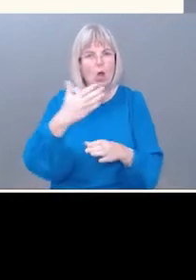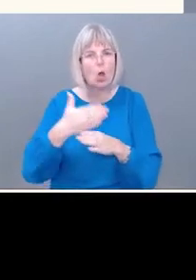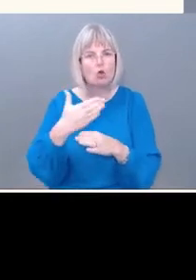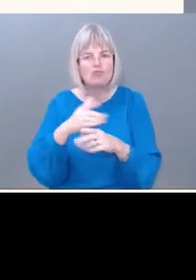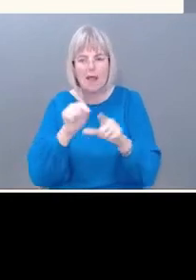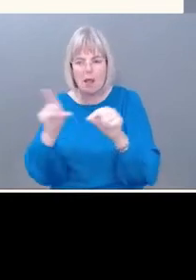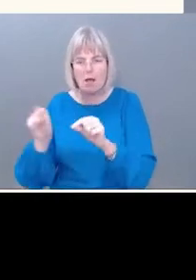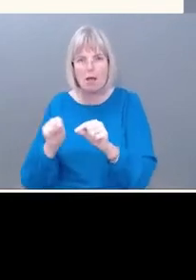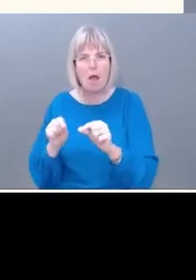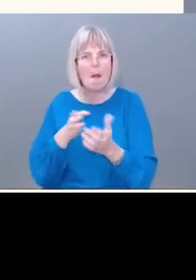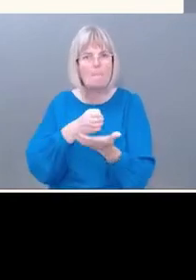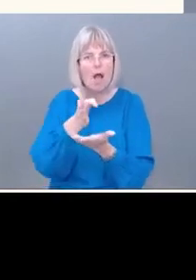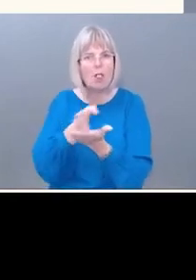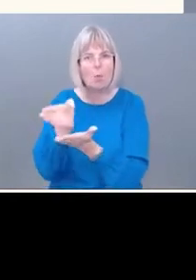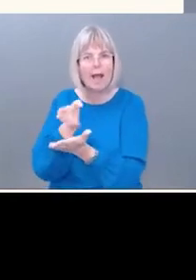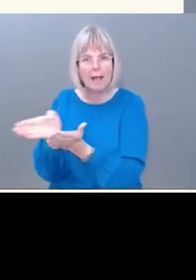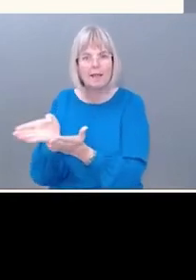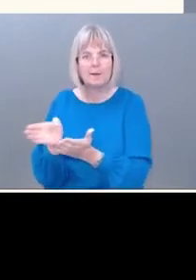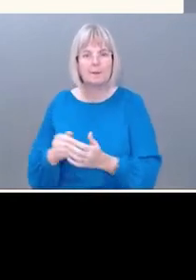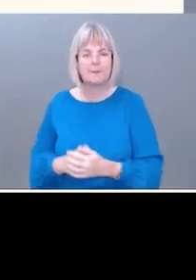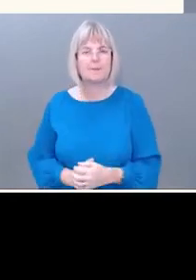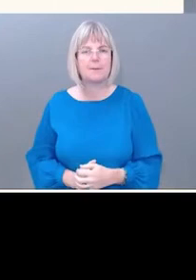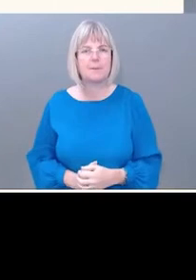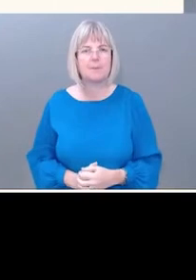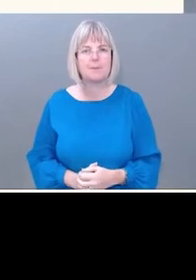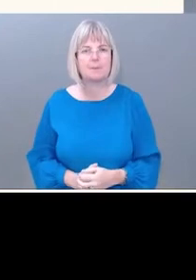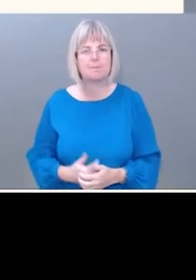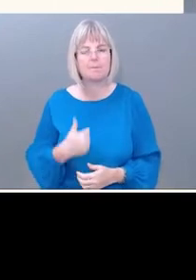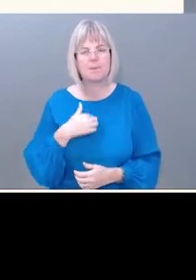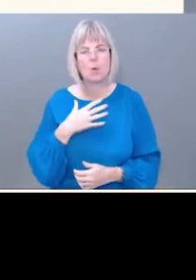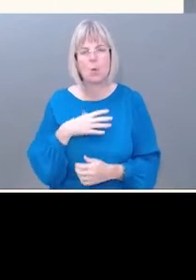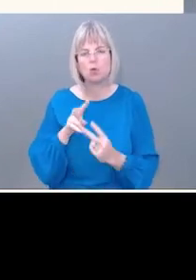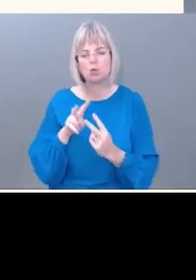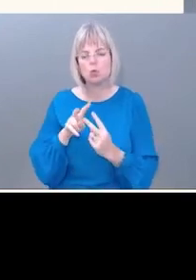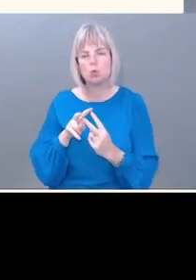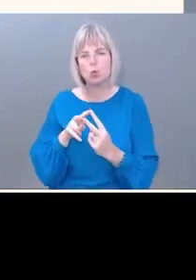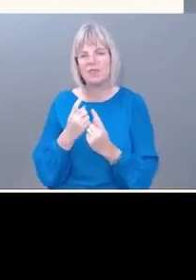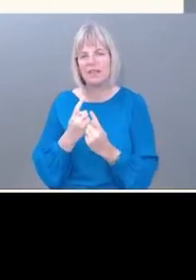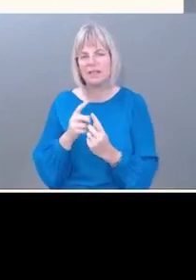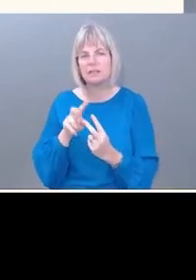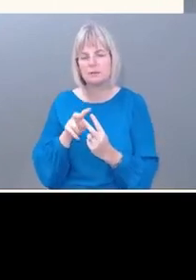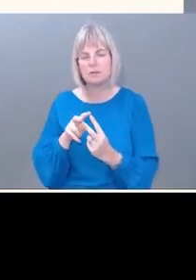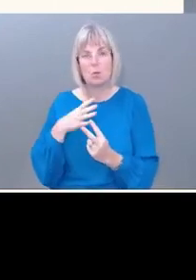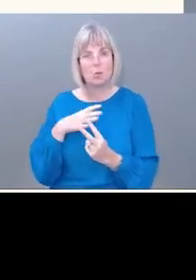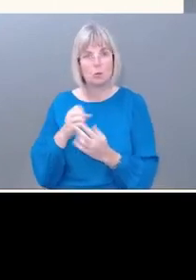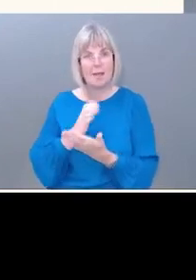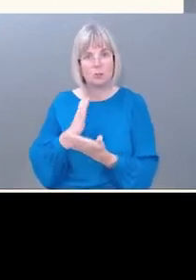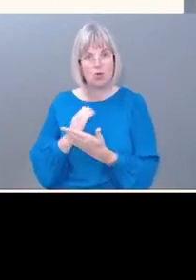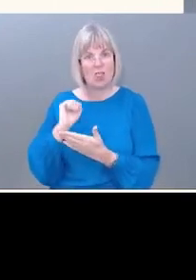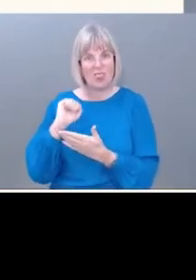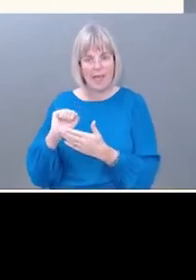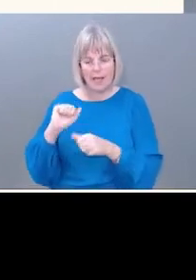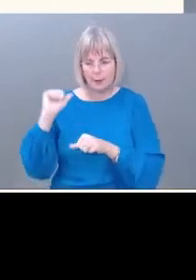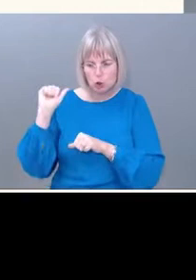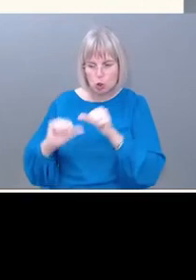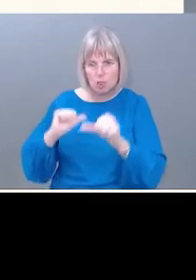I'd want to do two things. I'd want to make sure that at every layer of that journey, where we seem to